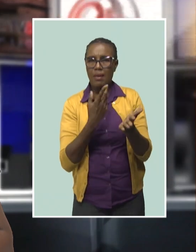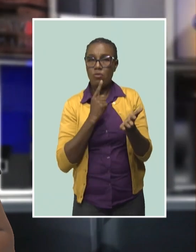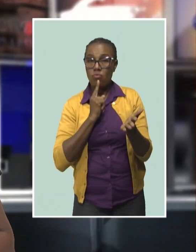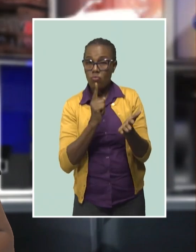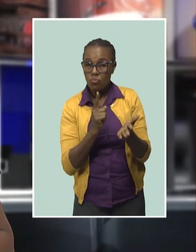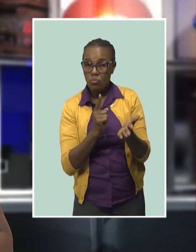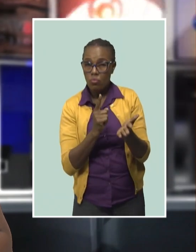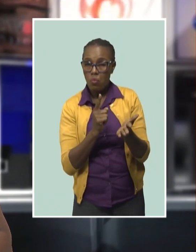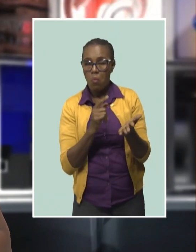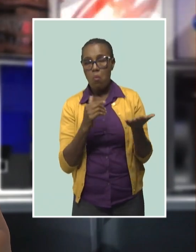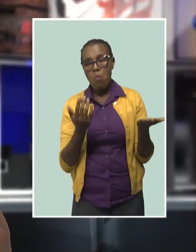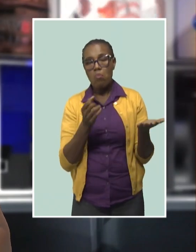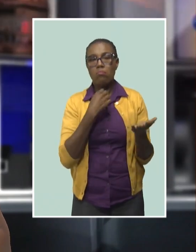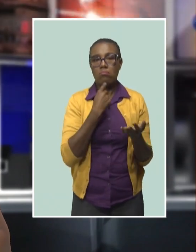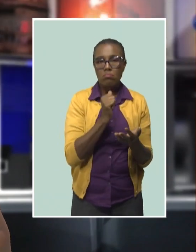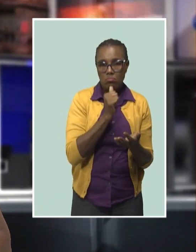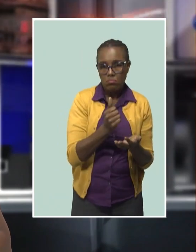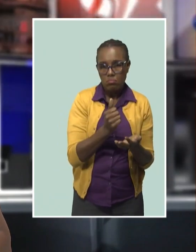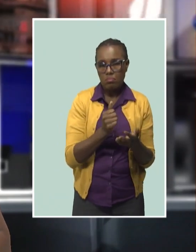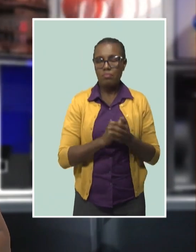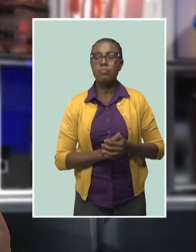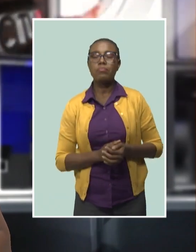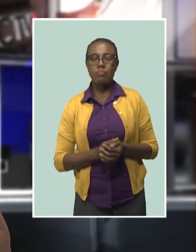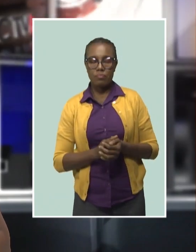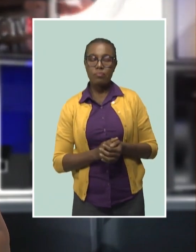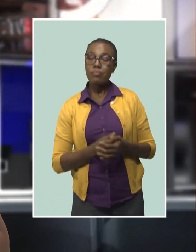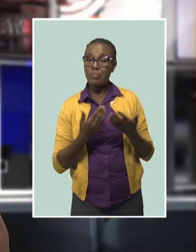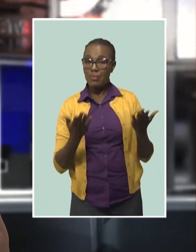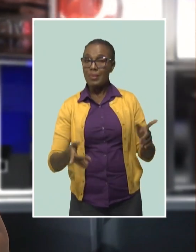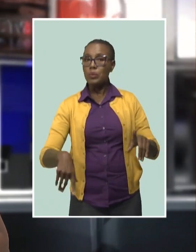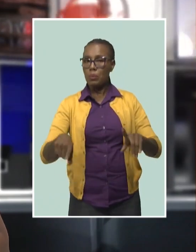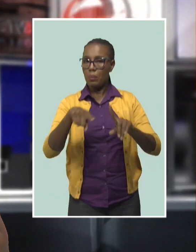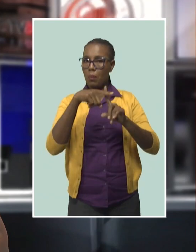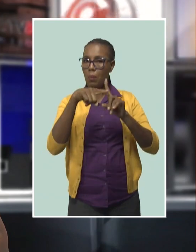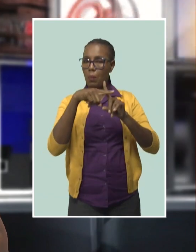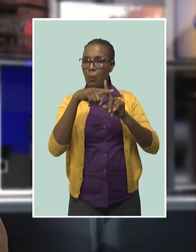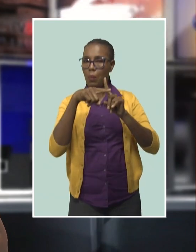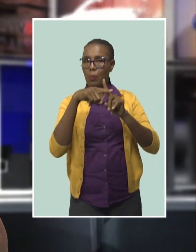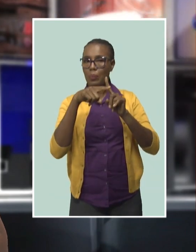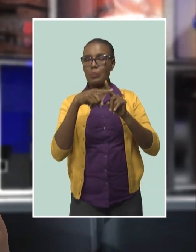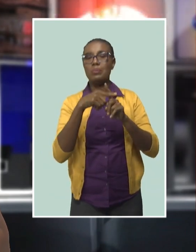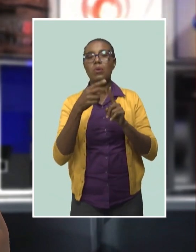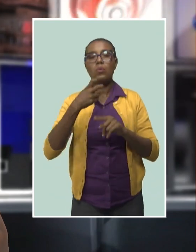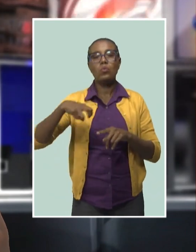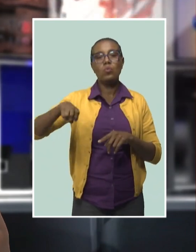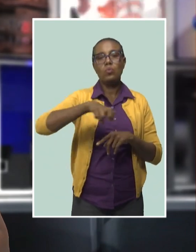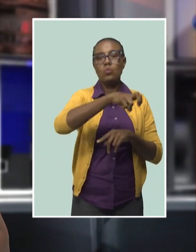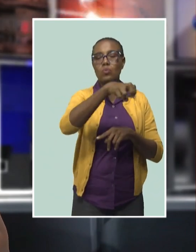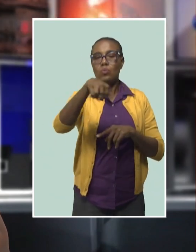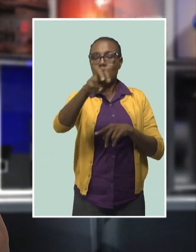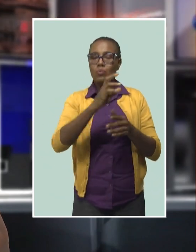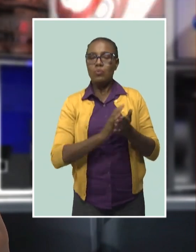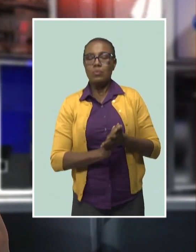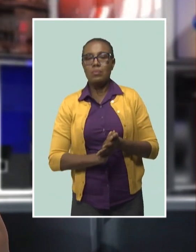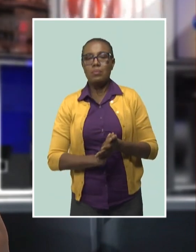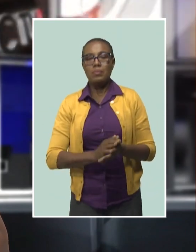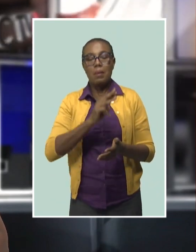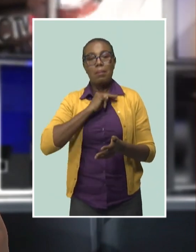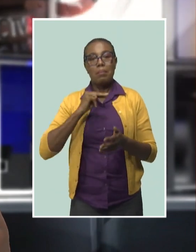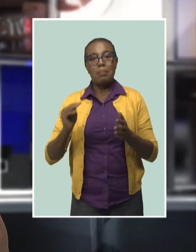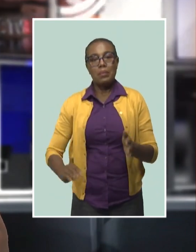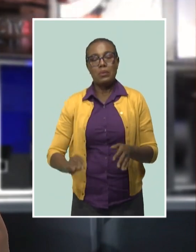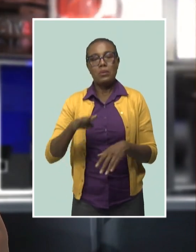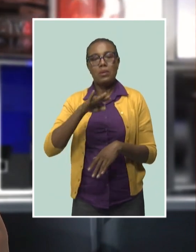Well, there have been more positive revelations in the House about Barbados' major revenue earner, tourism. According to Minister Ian